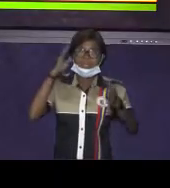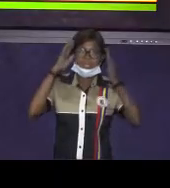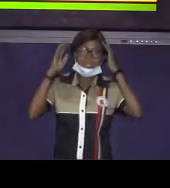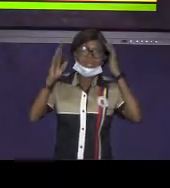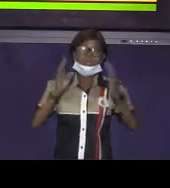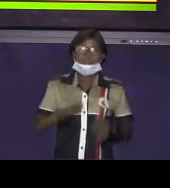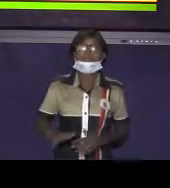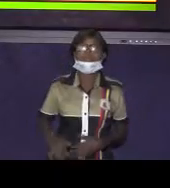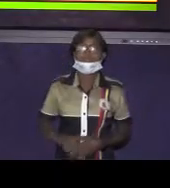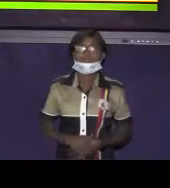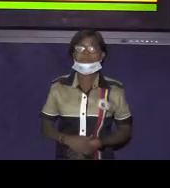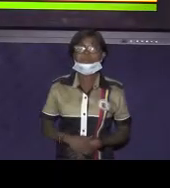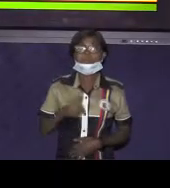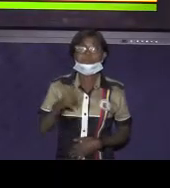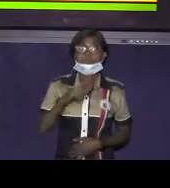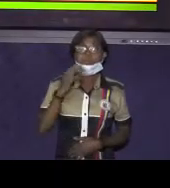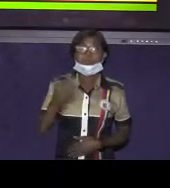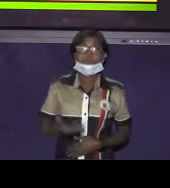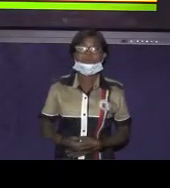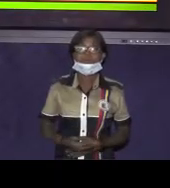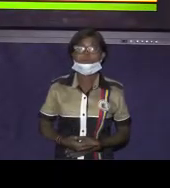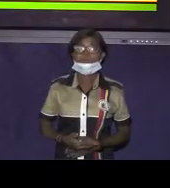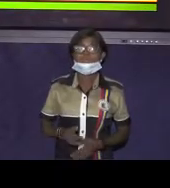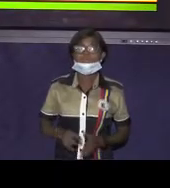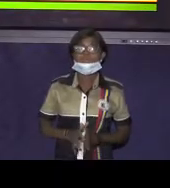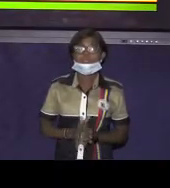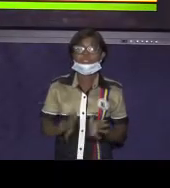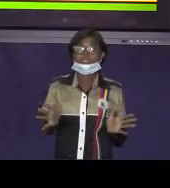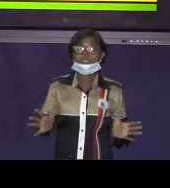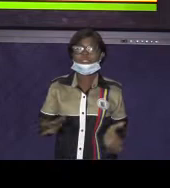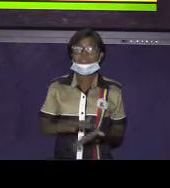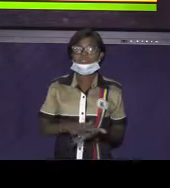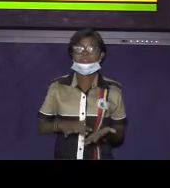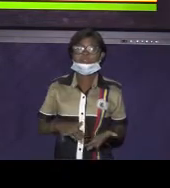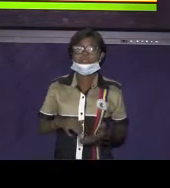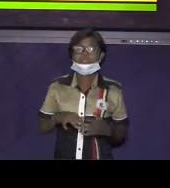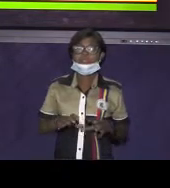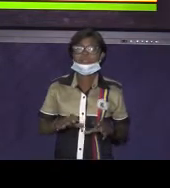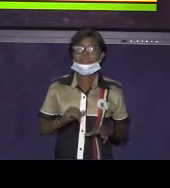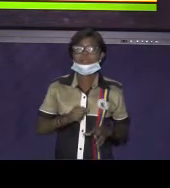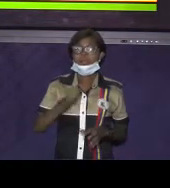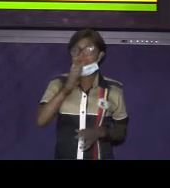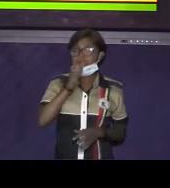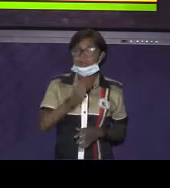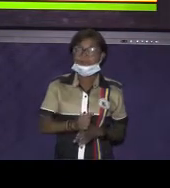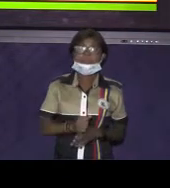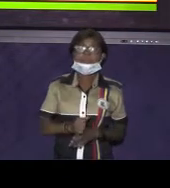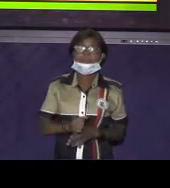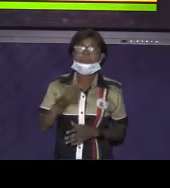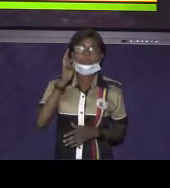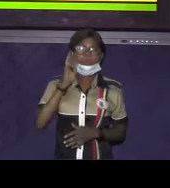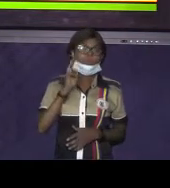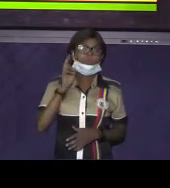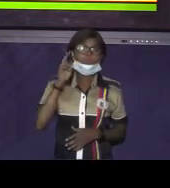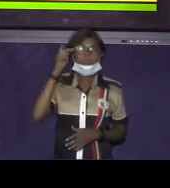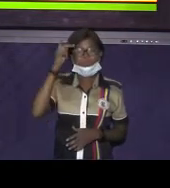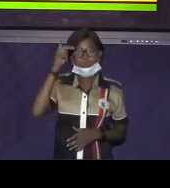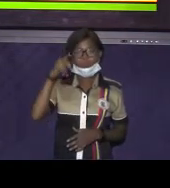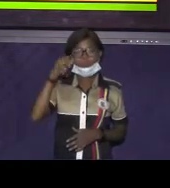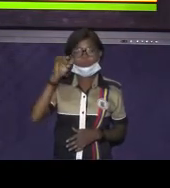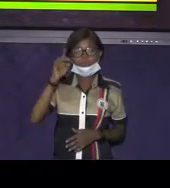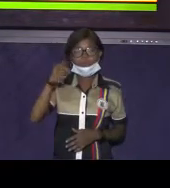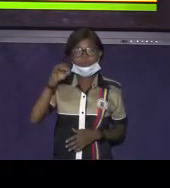Hello, pupils. You are welcome to General Studies class. I am Uncle